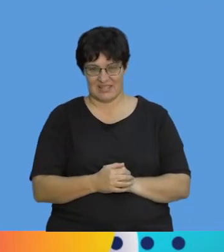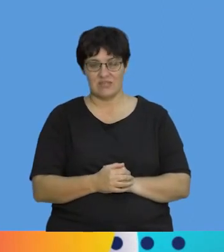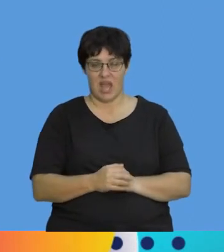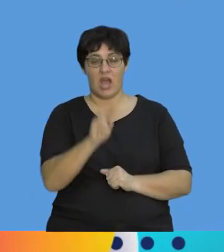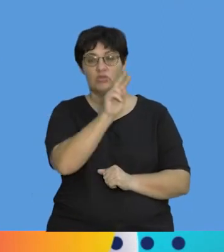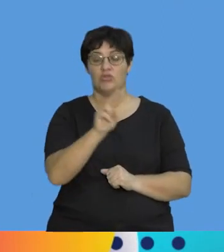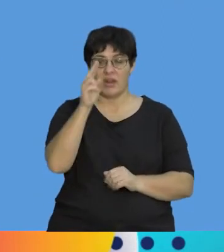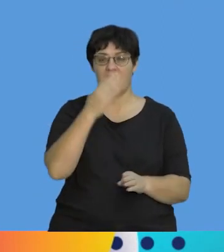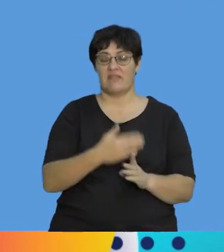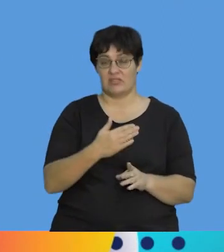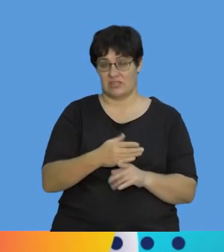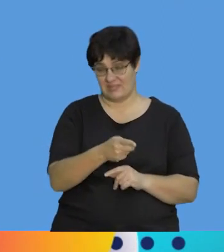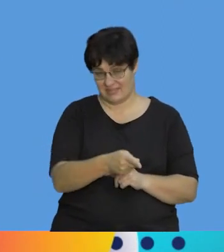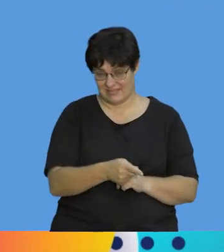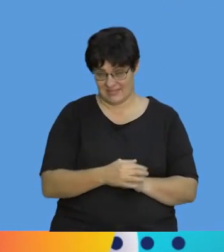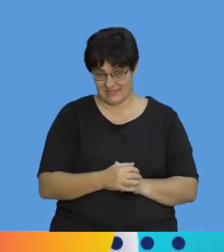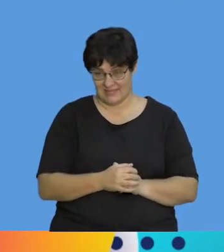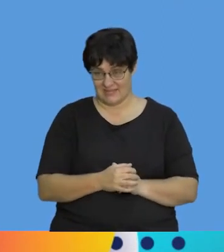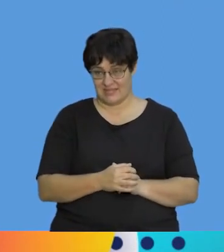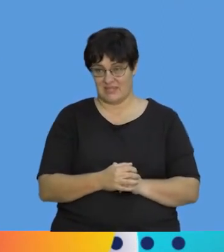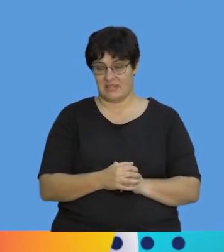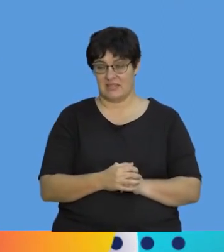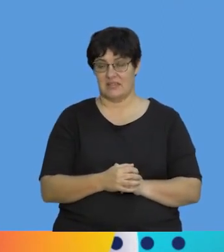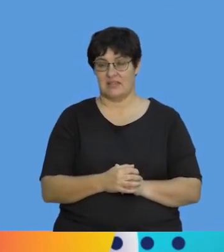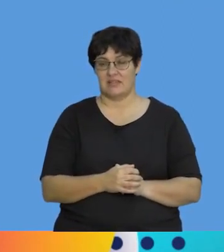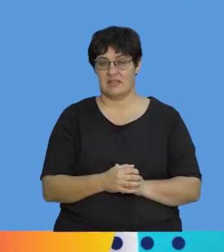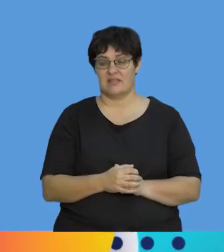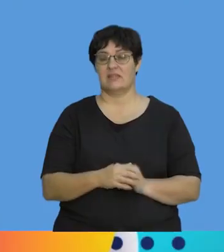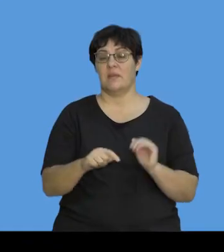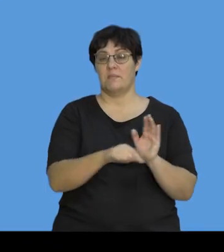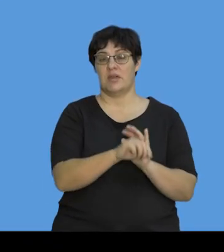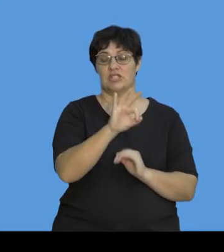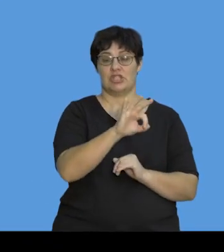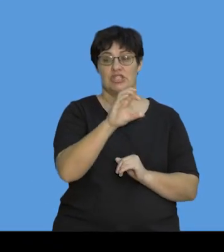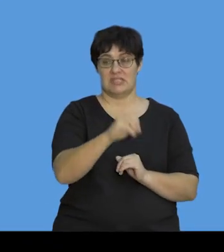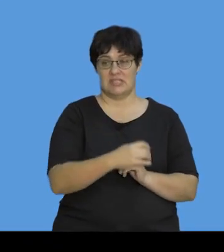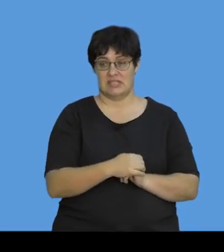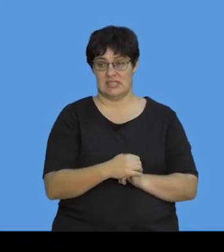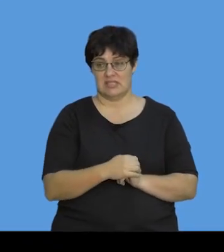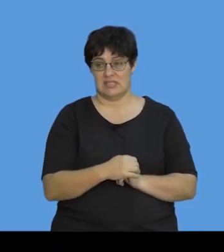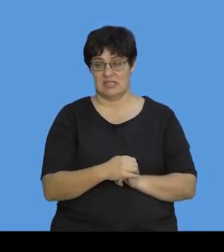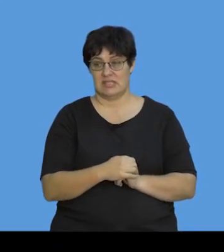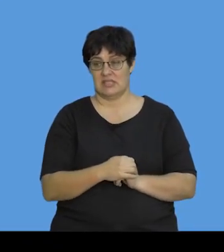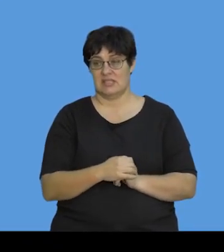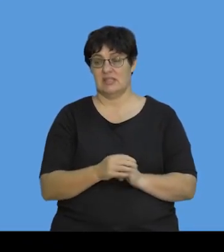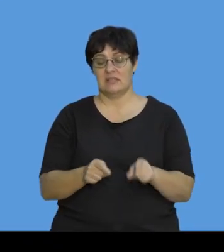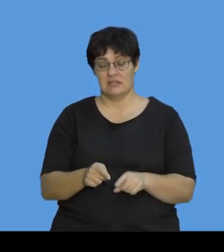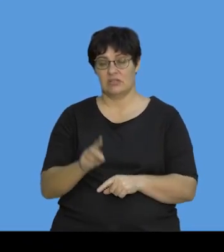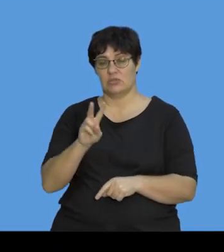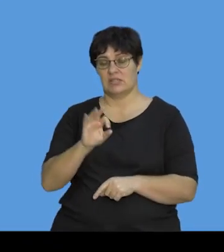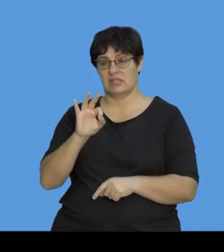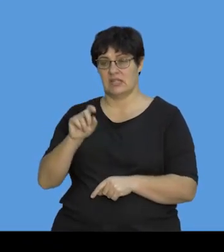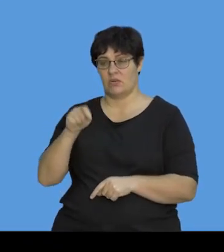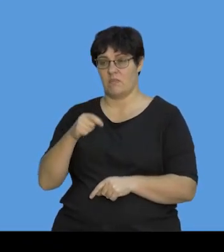to have to use the quadratic function equation, okay? So we've got minus 30. This